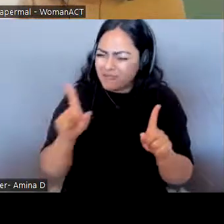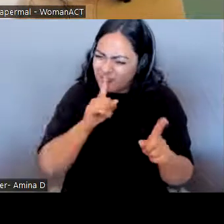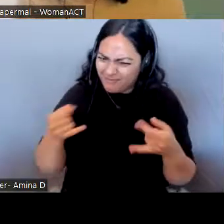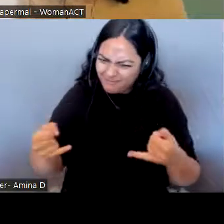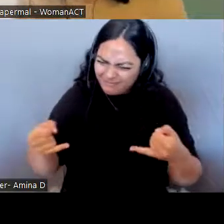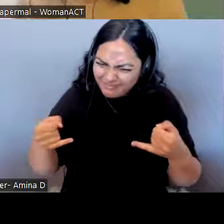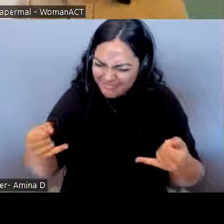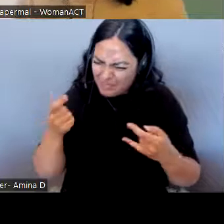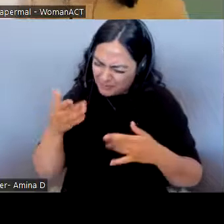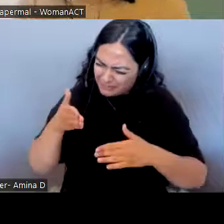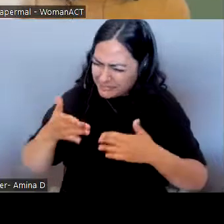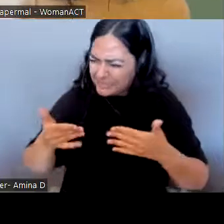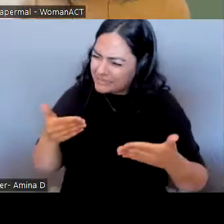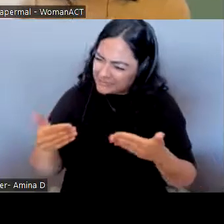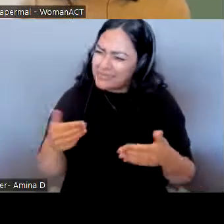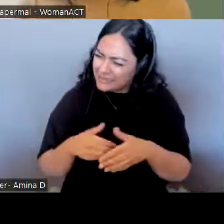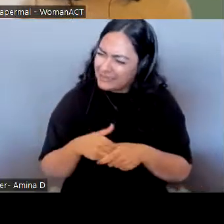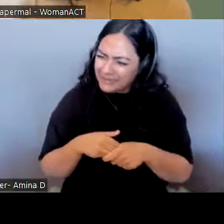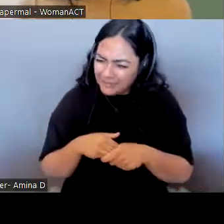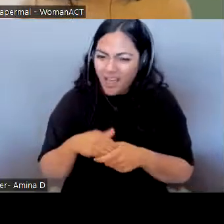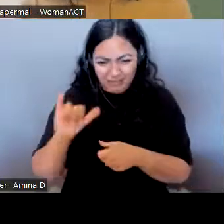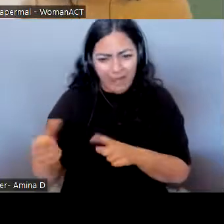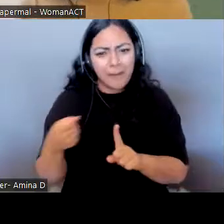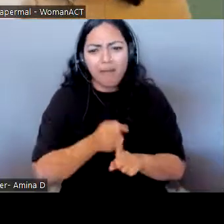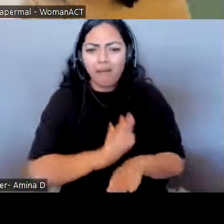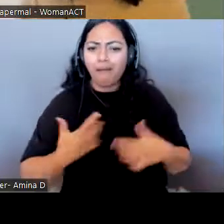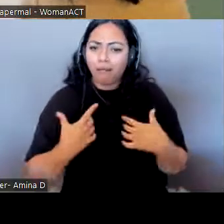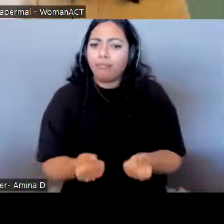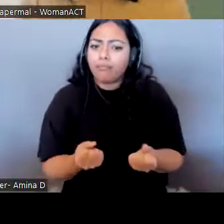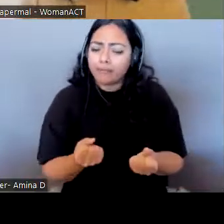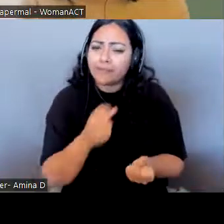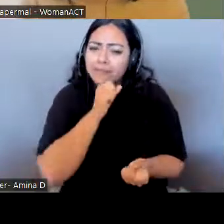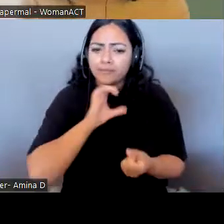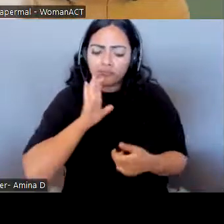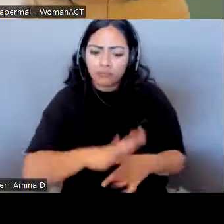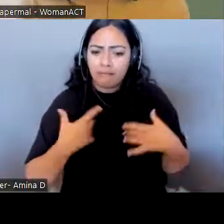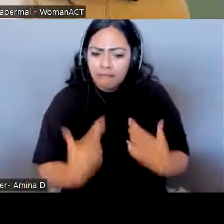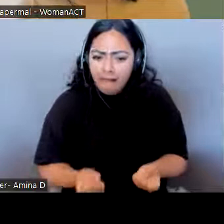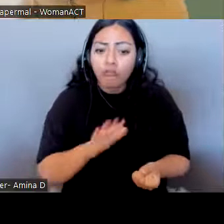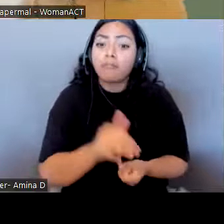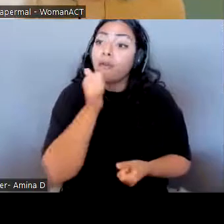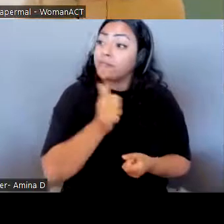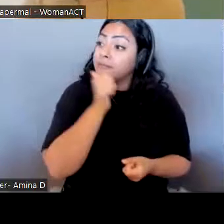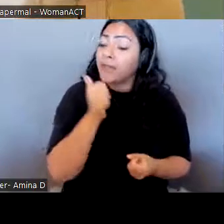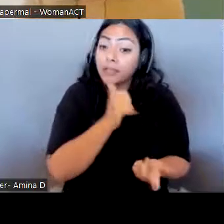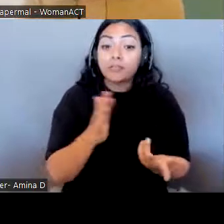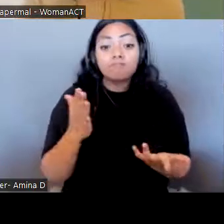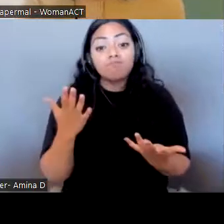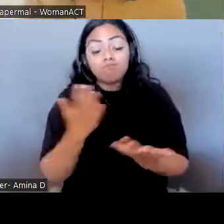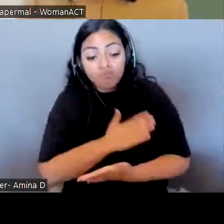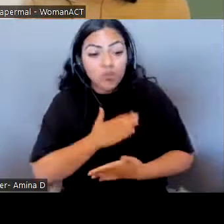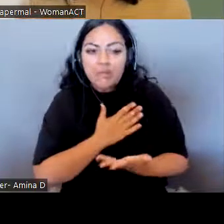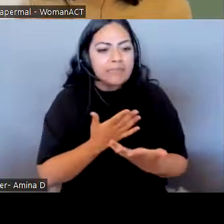abusive, where it impacted their health, how they could spend their day-to-day lives, or the time that they